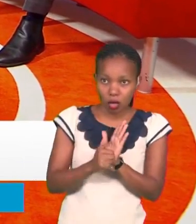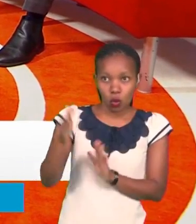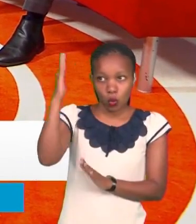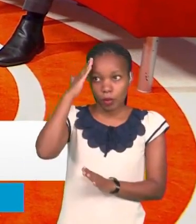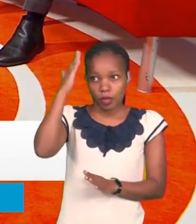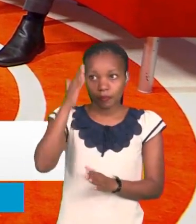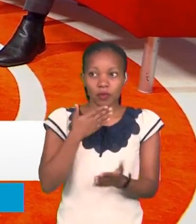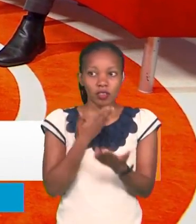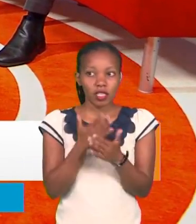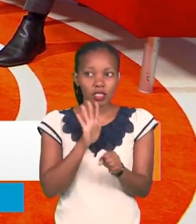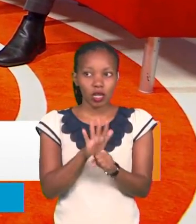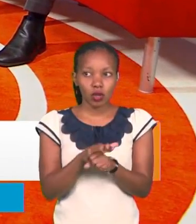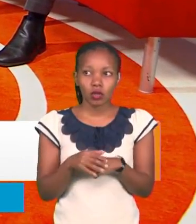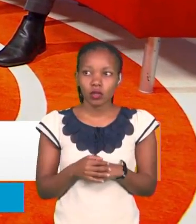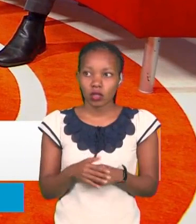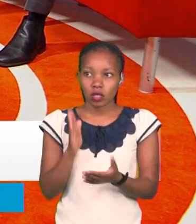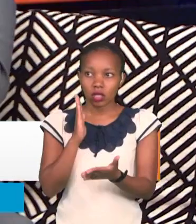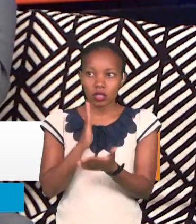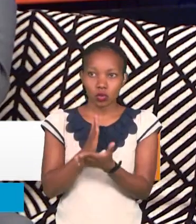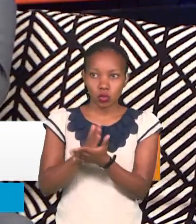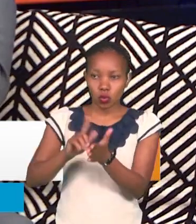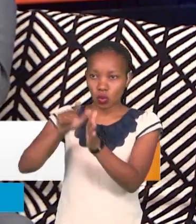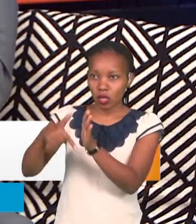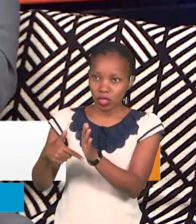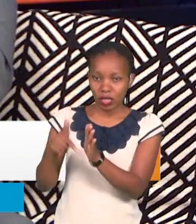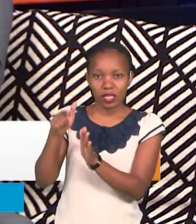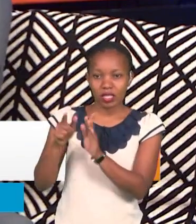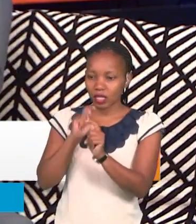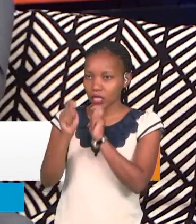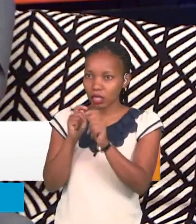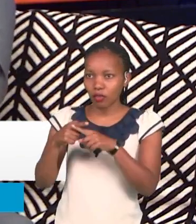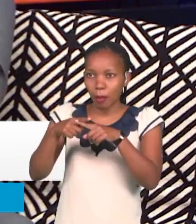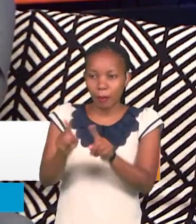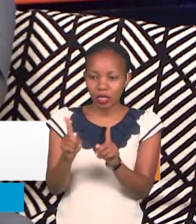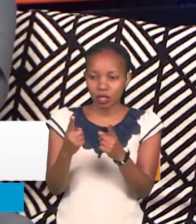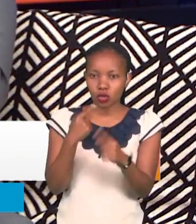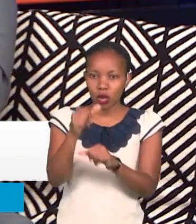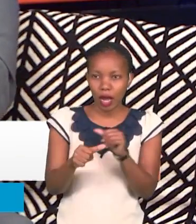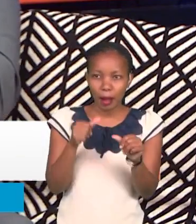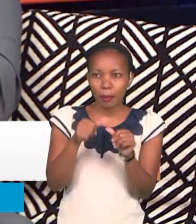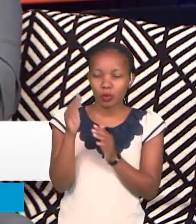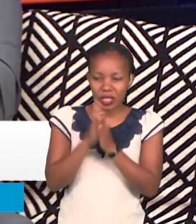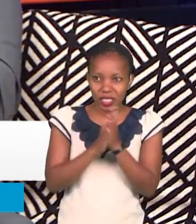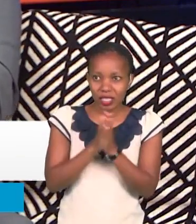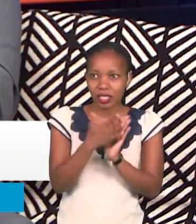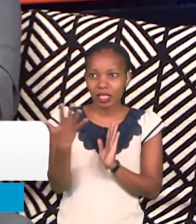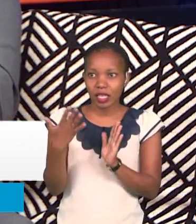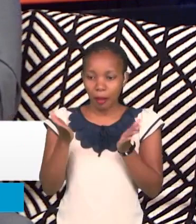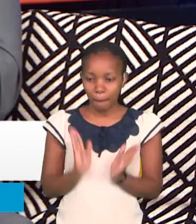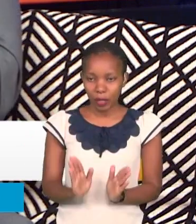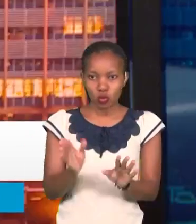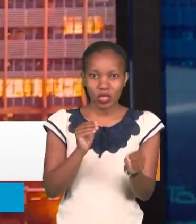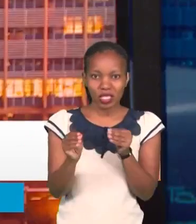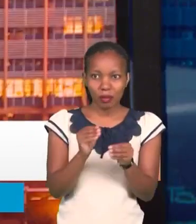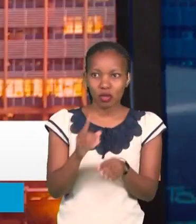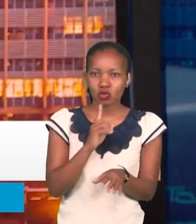Yes. Thanks for that, Matthew. In fact, I'll come to support later on in this interview, but you touched on a very interesting point there, persons with disabilities.